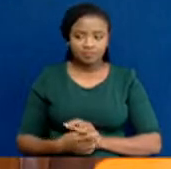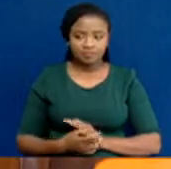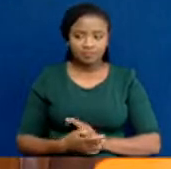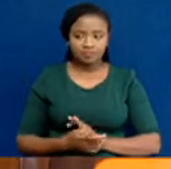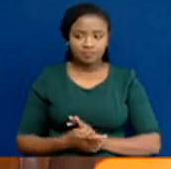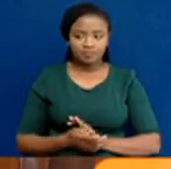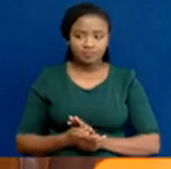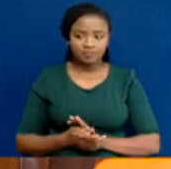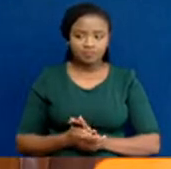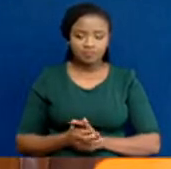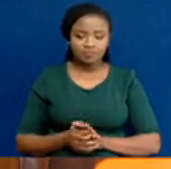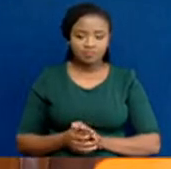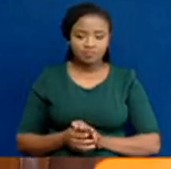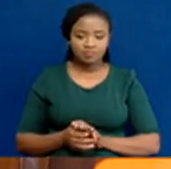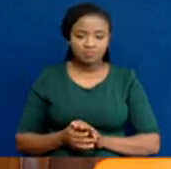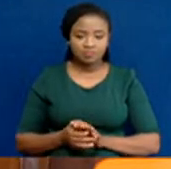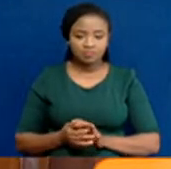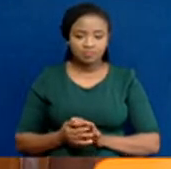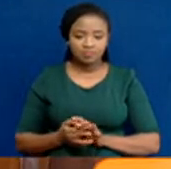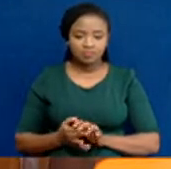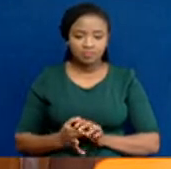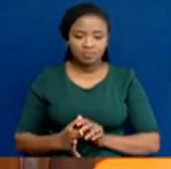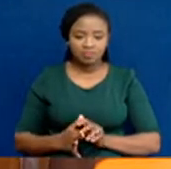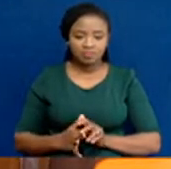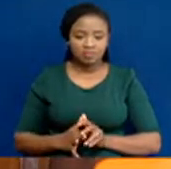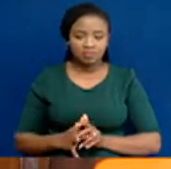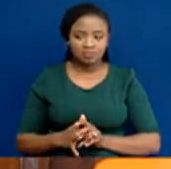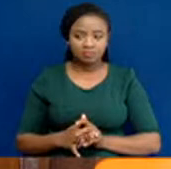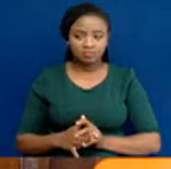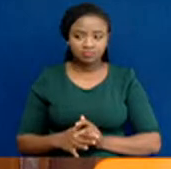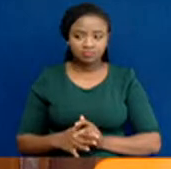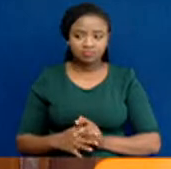have assumed to be small gods.